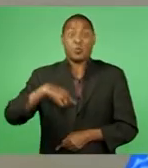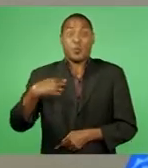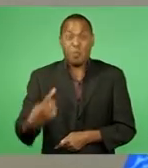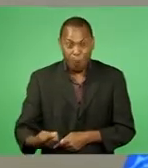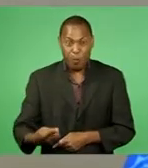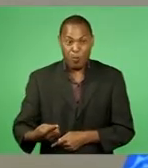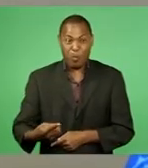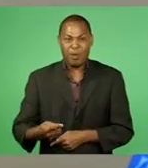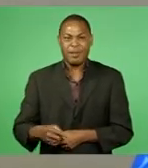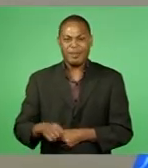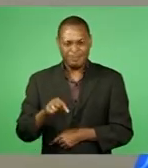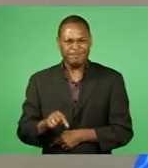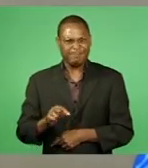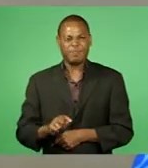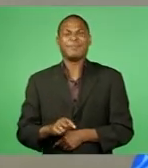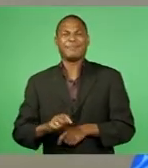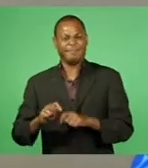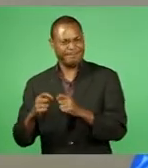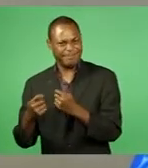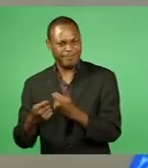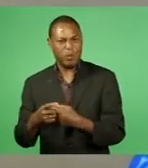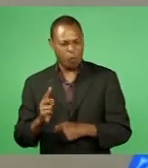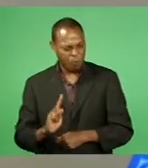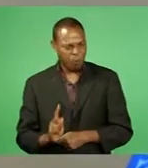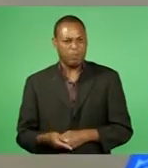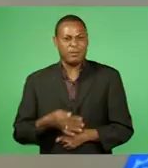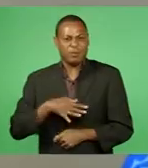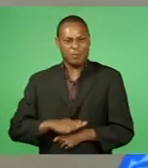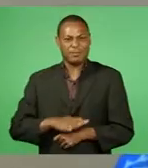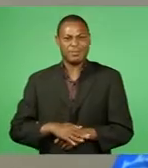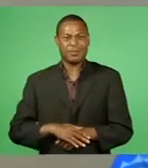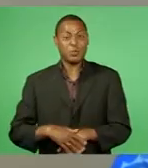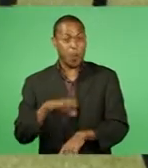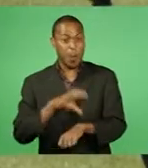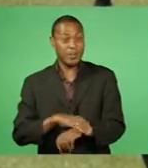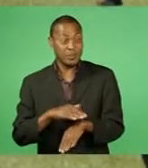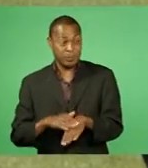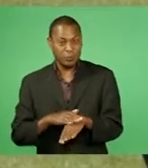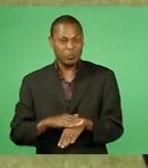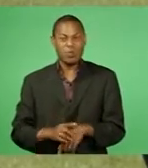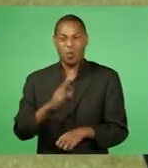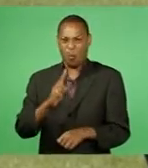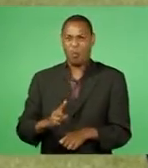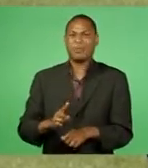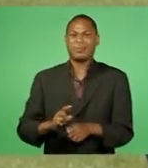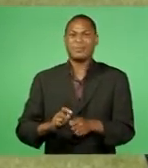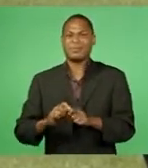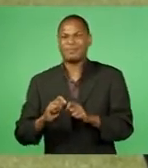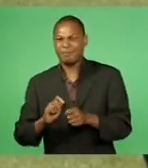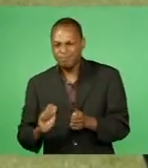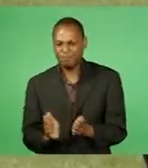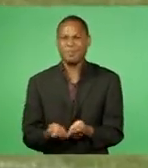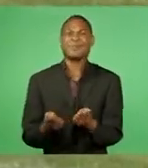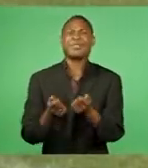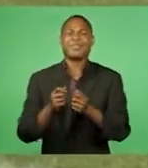are in this tournament are aiming for. But Police Blue will take and Police White will take a game each time. The Super 7 series continues